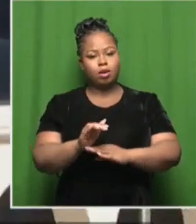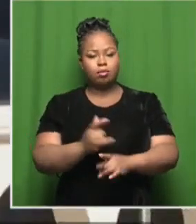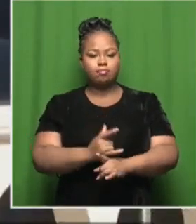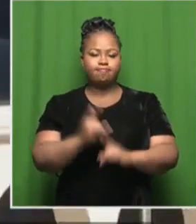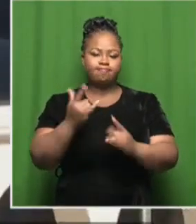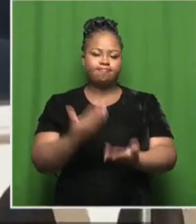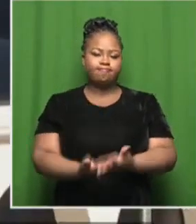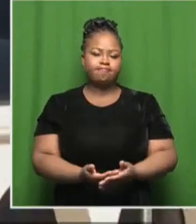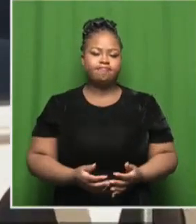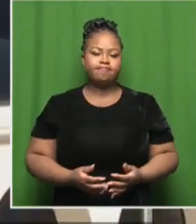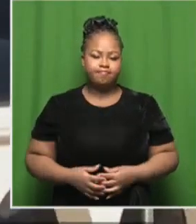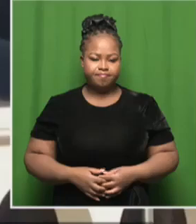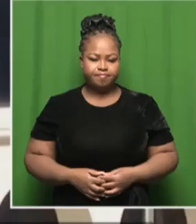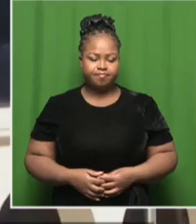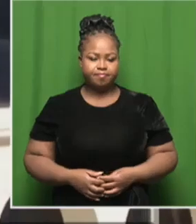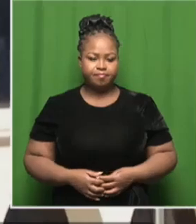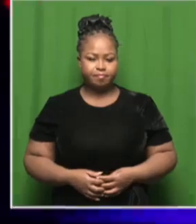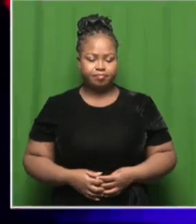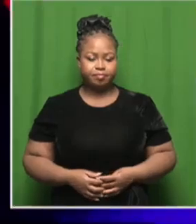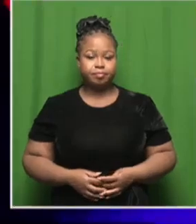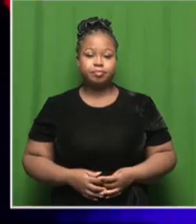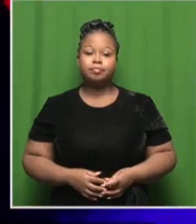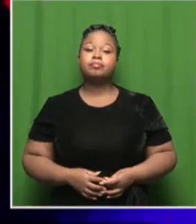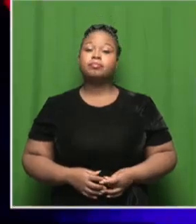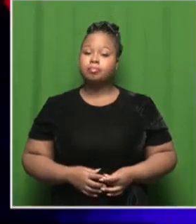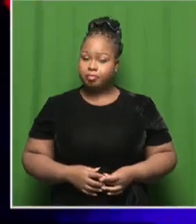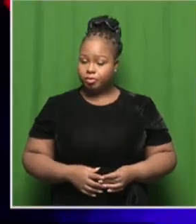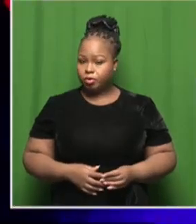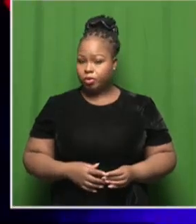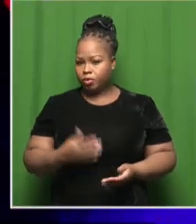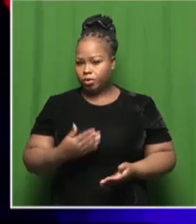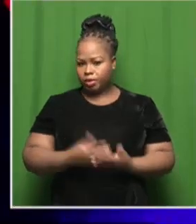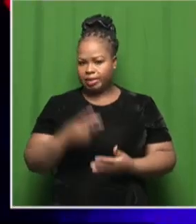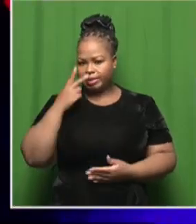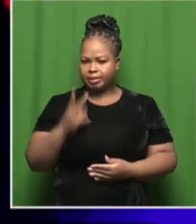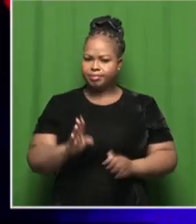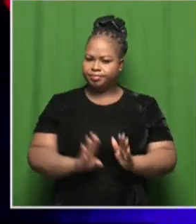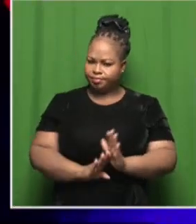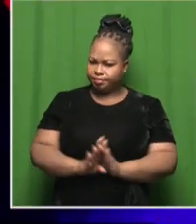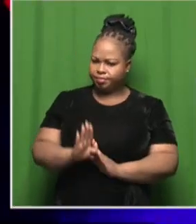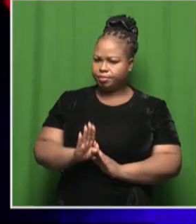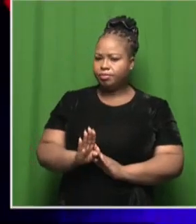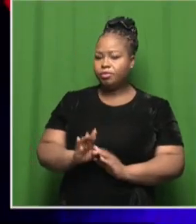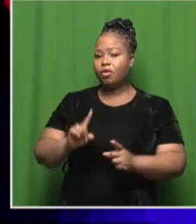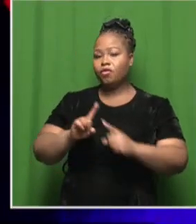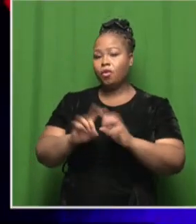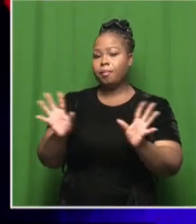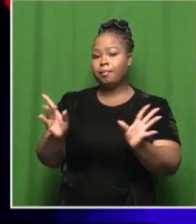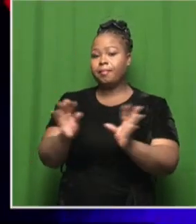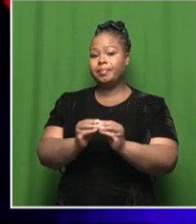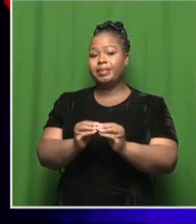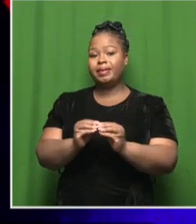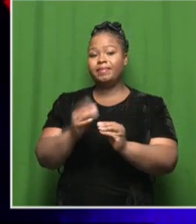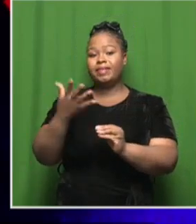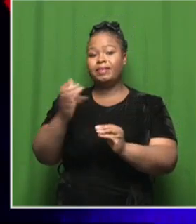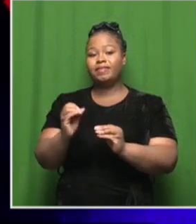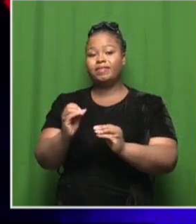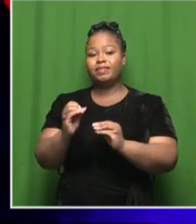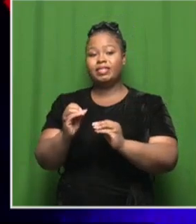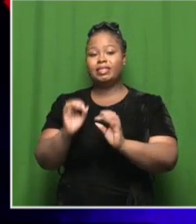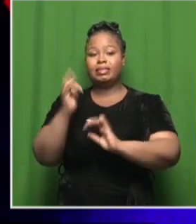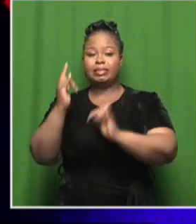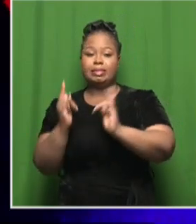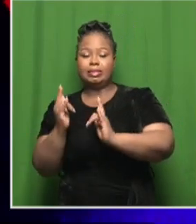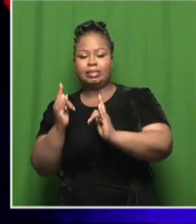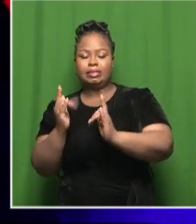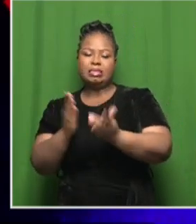the presidency. What is fairly consistent is that more than 40 of the 50 states tend to vote either Republican